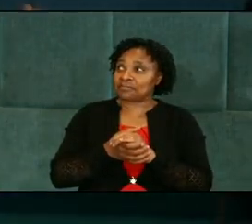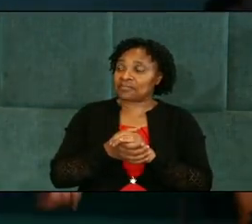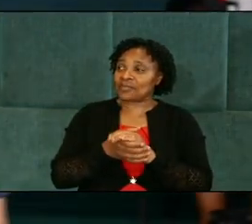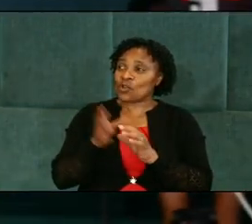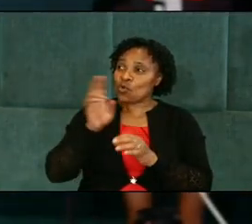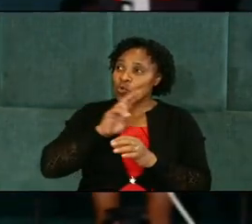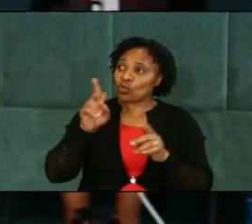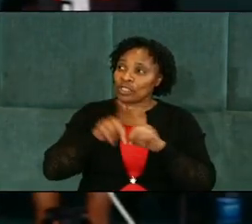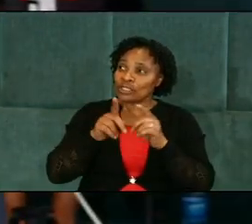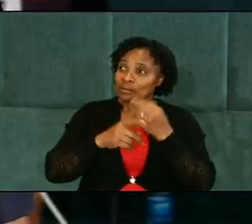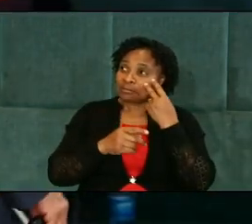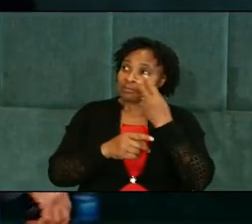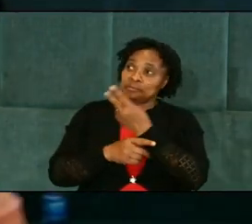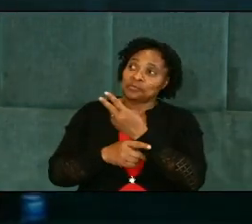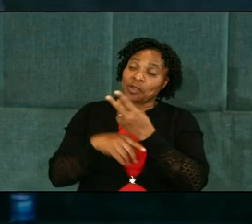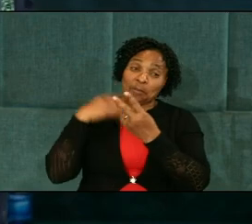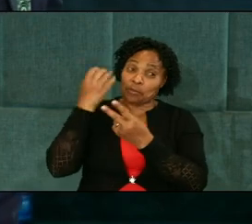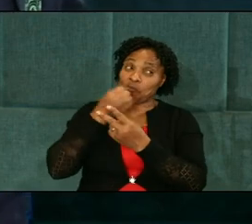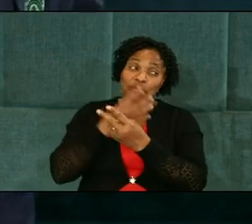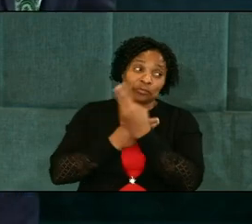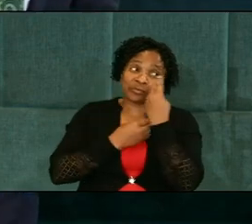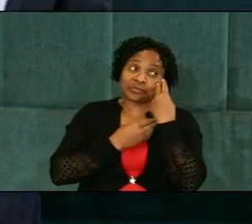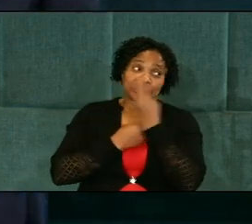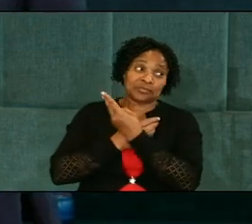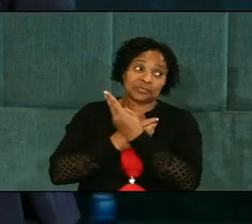will look like this, Pastor Mbuchi.